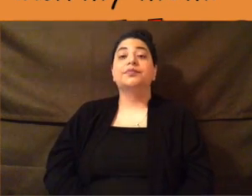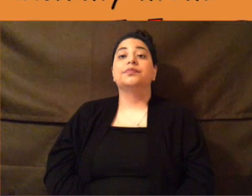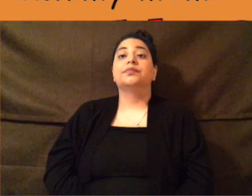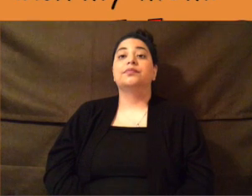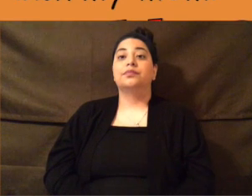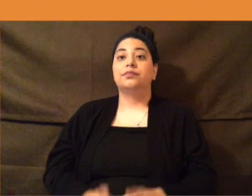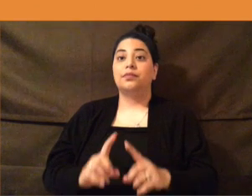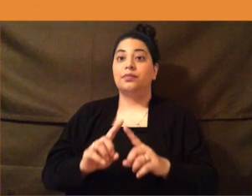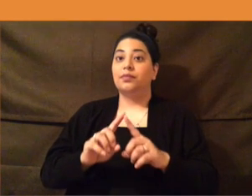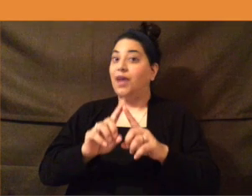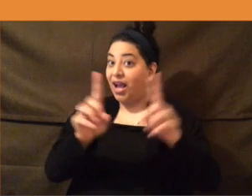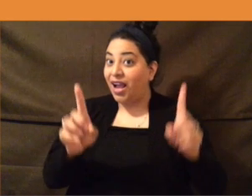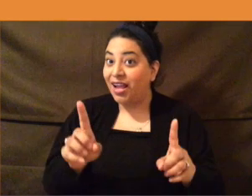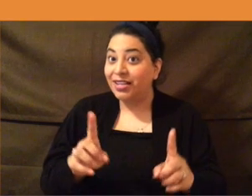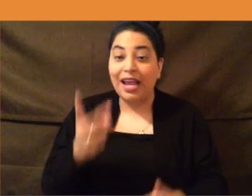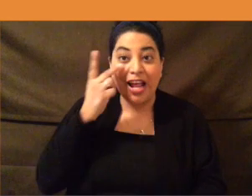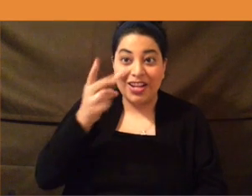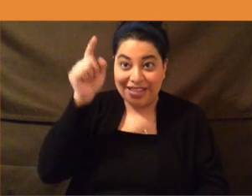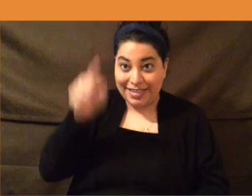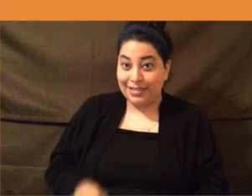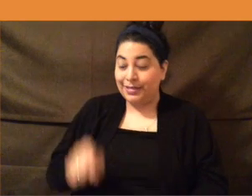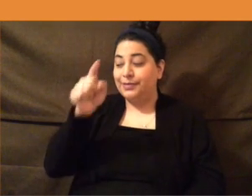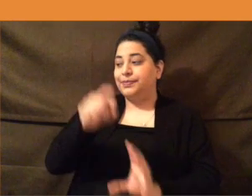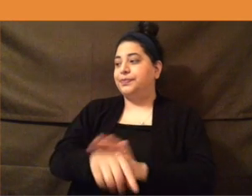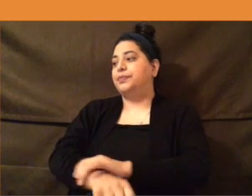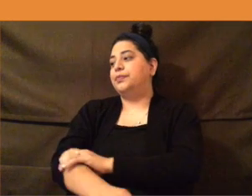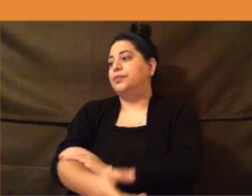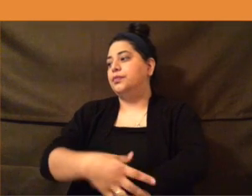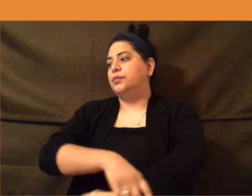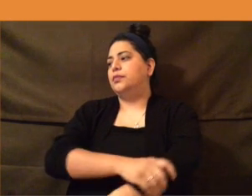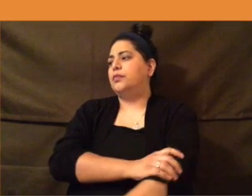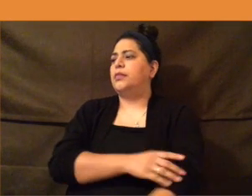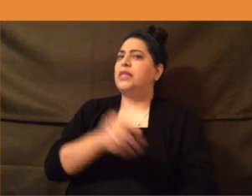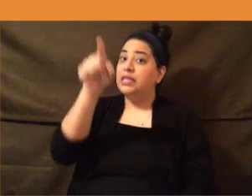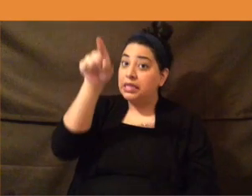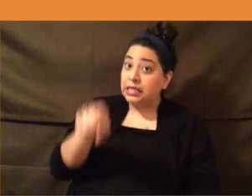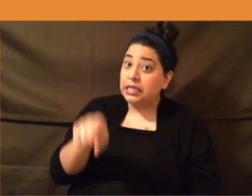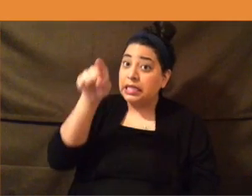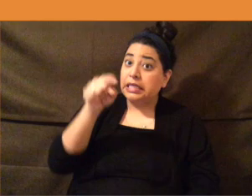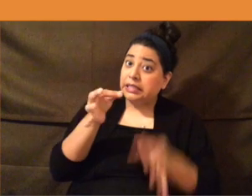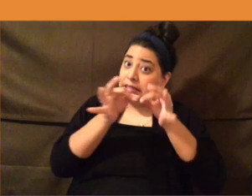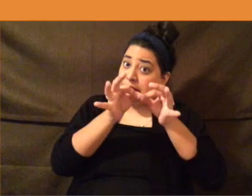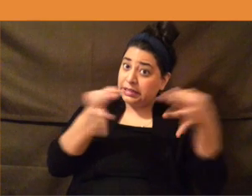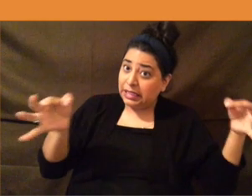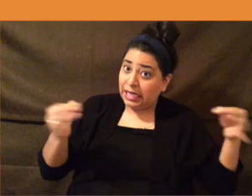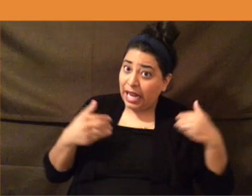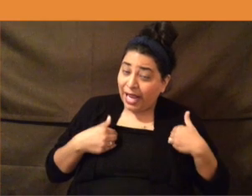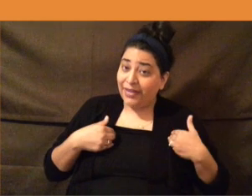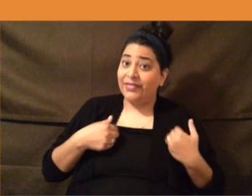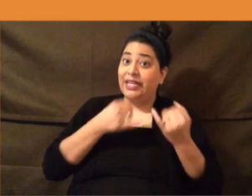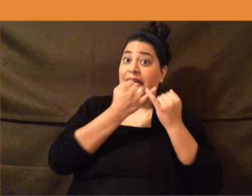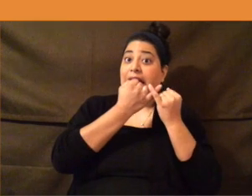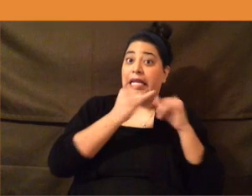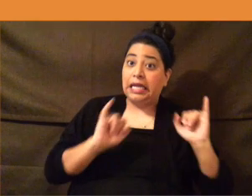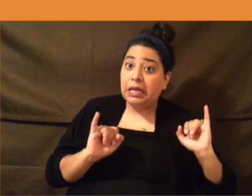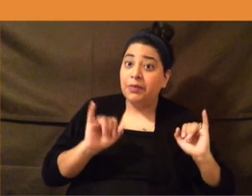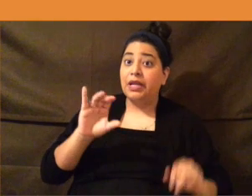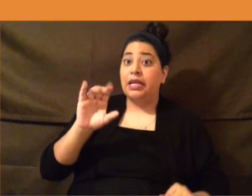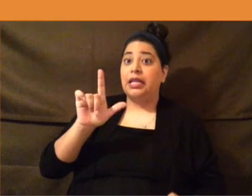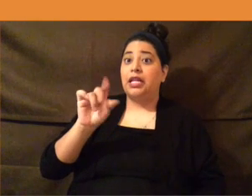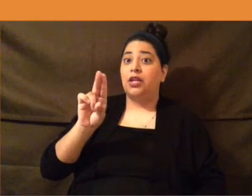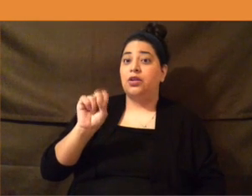that. Okay, but let's look at these. Okay, these sentences have